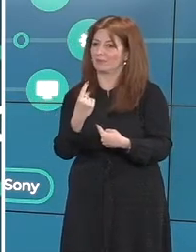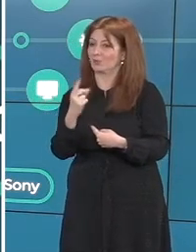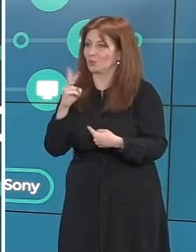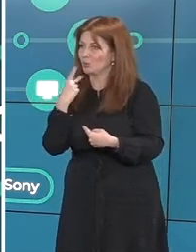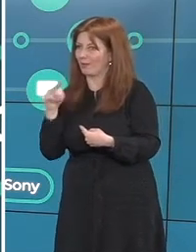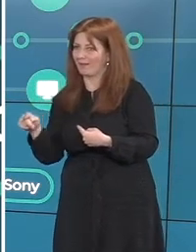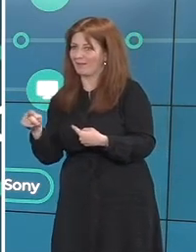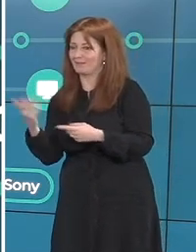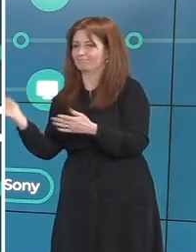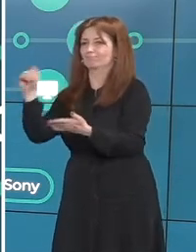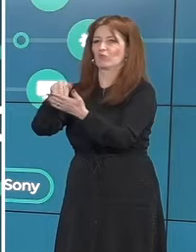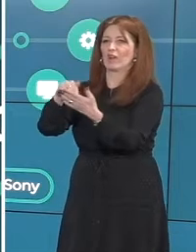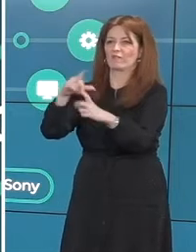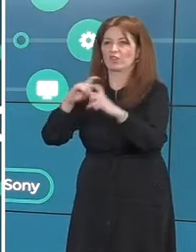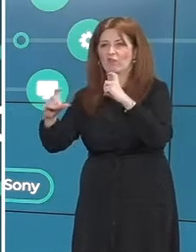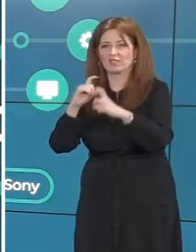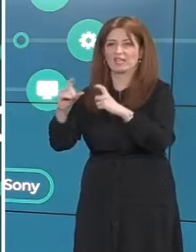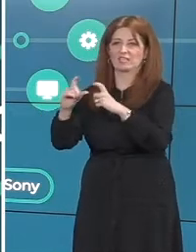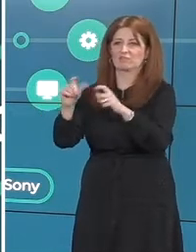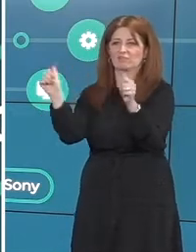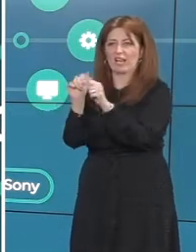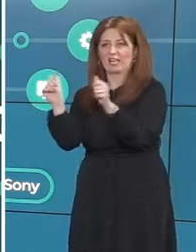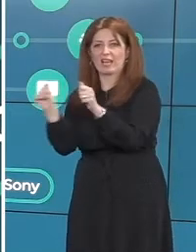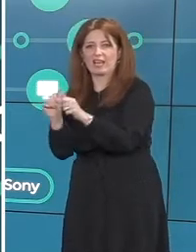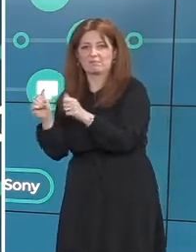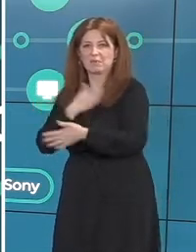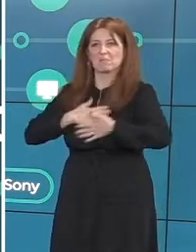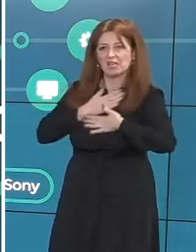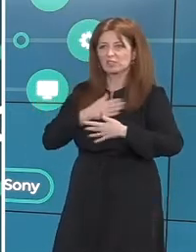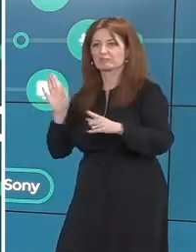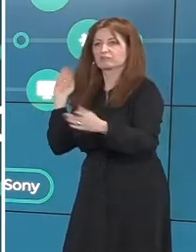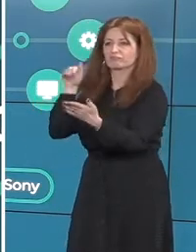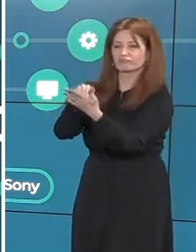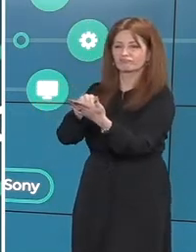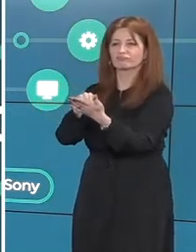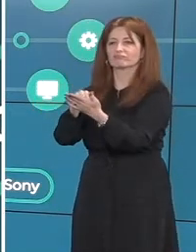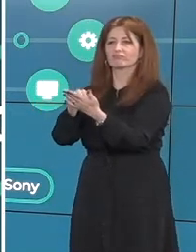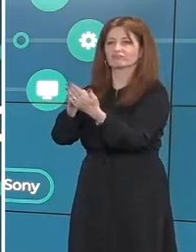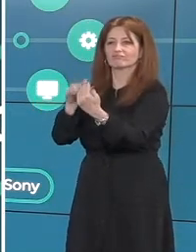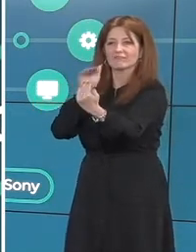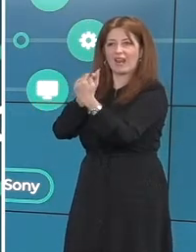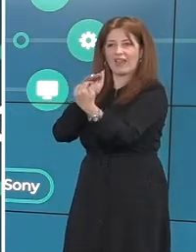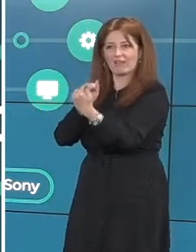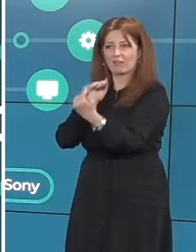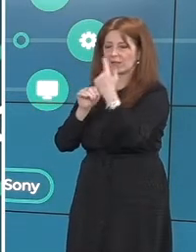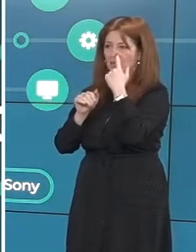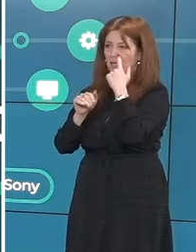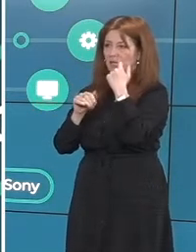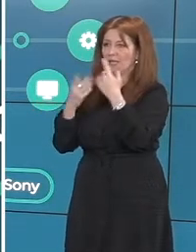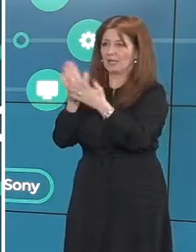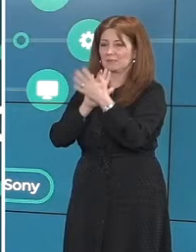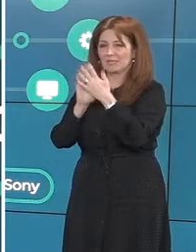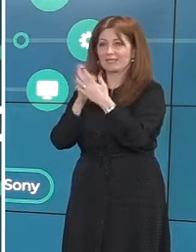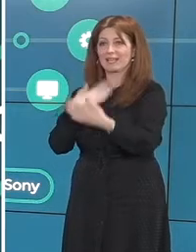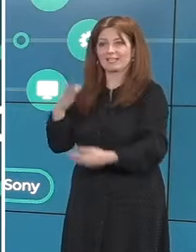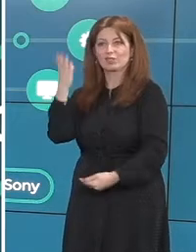a conversation with a bunch of acronyms, with a bunch of passion, and they weren't at the same level where I was. So I had to learn